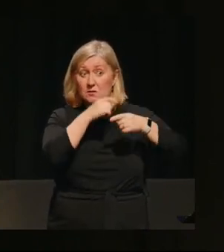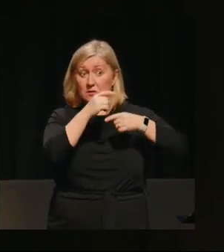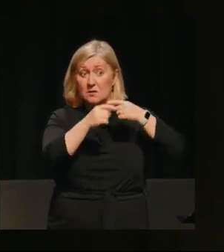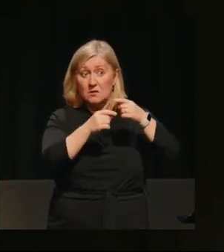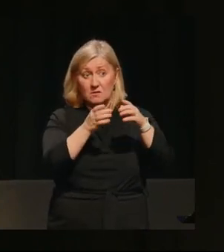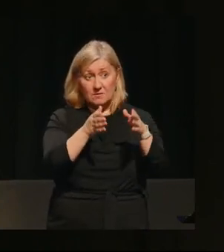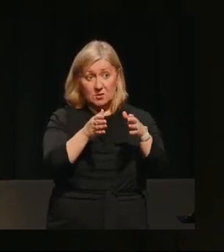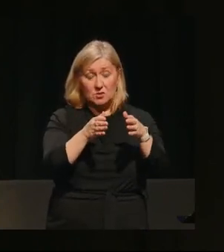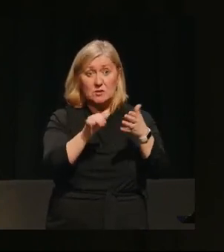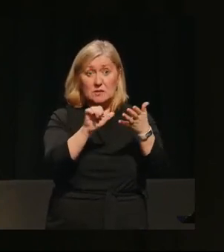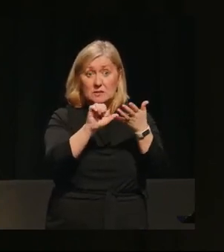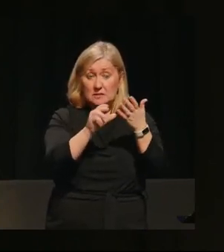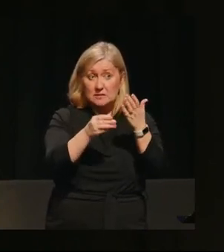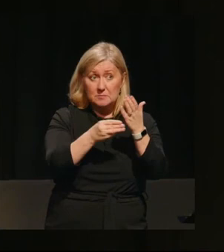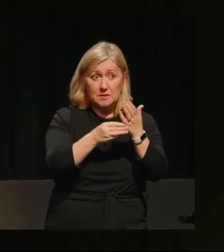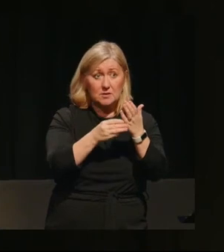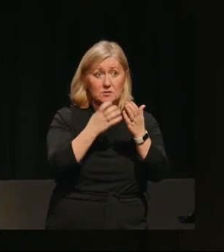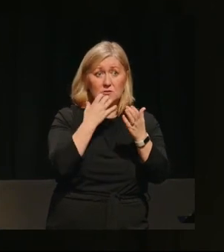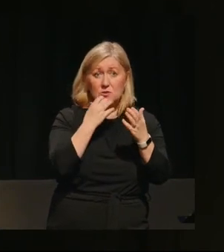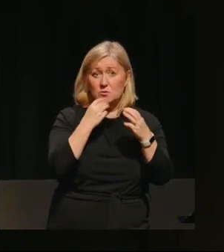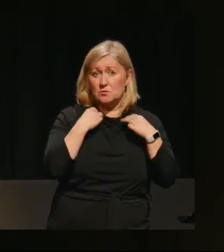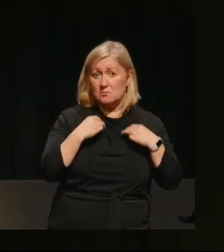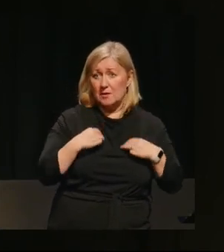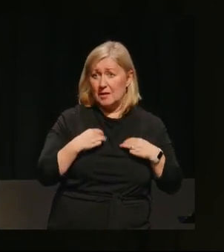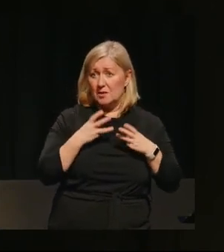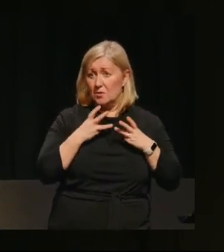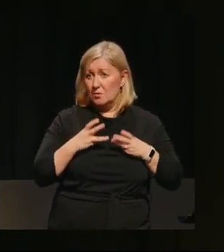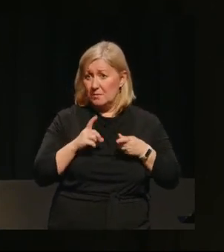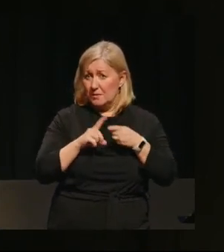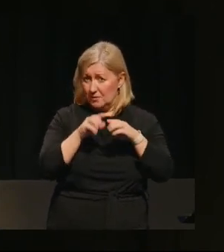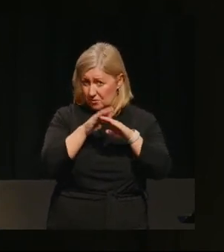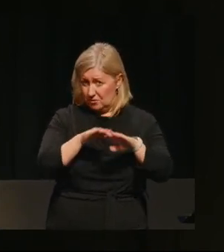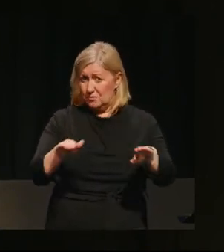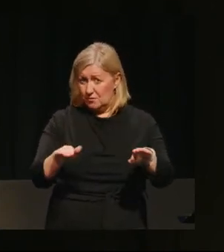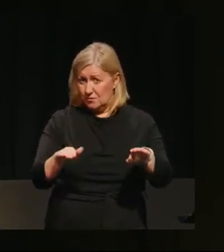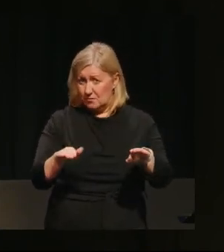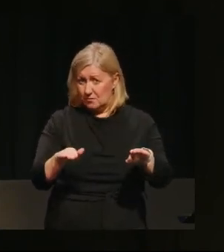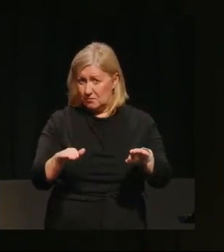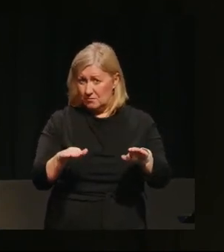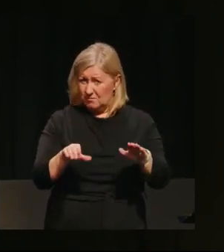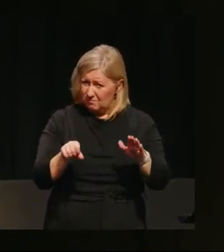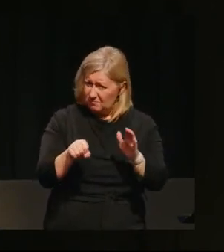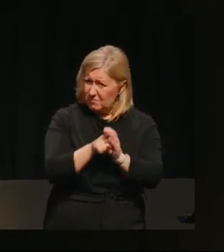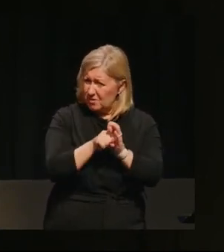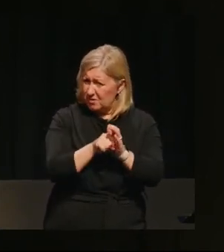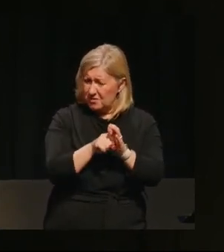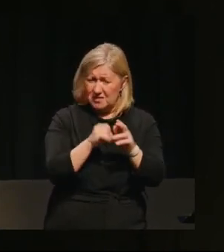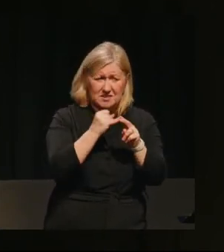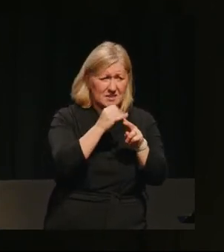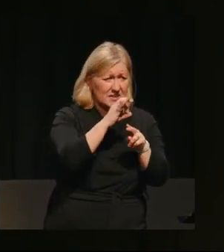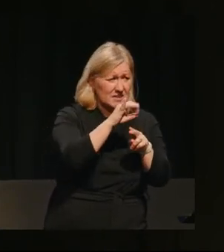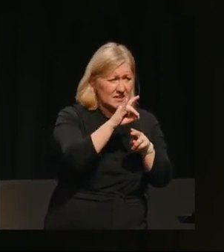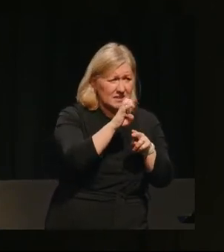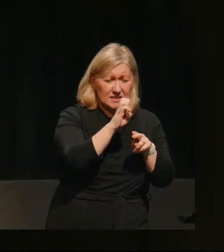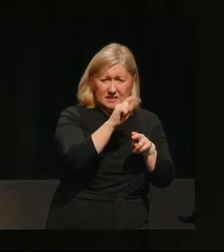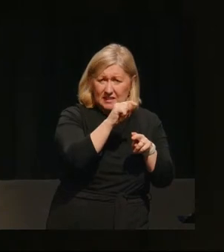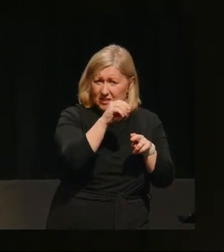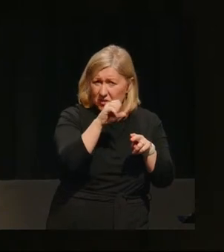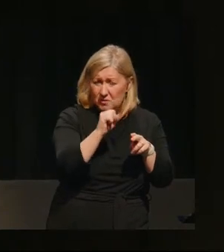men, women, and children had been murdered in ghettos, mass